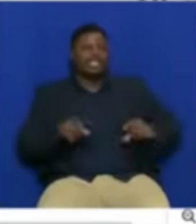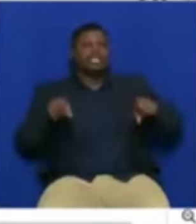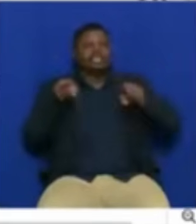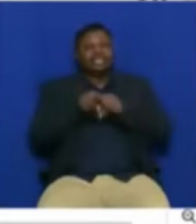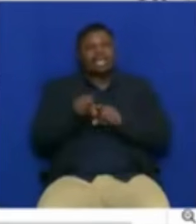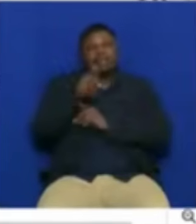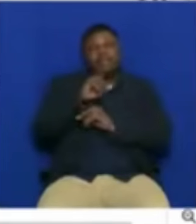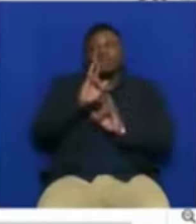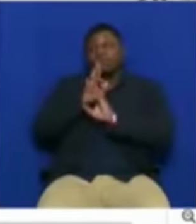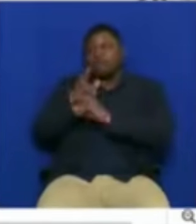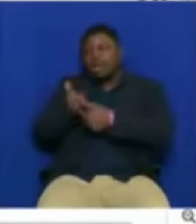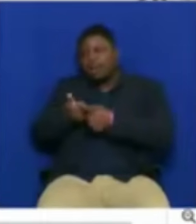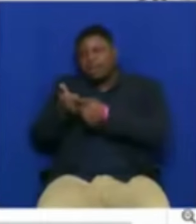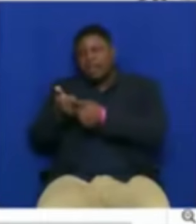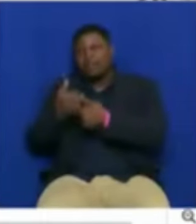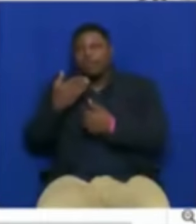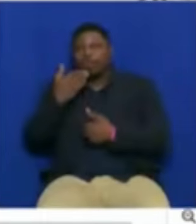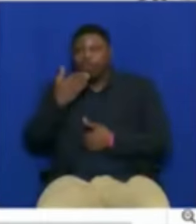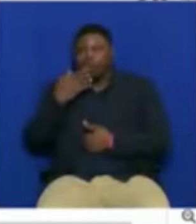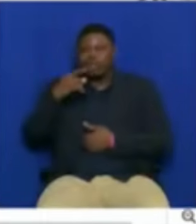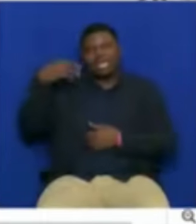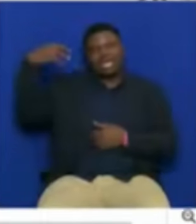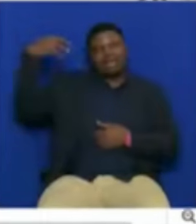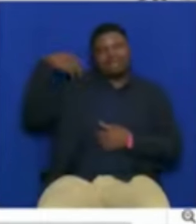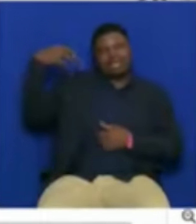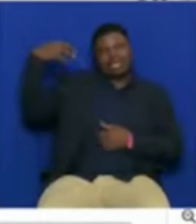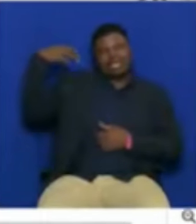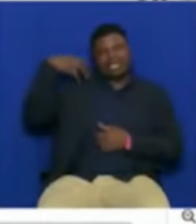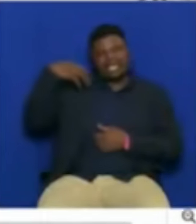November 2024 at 1500.